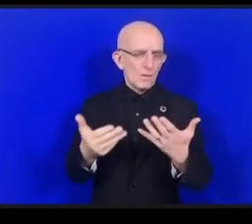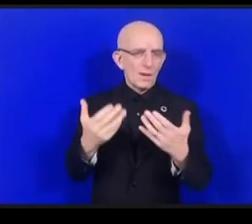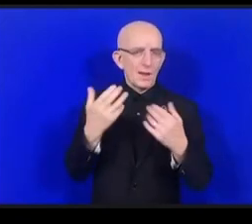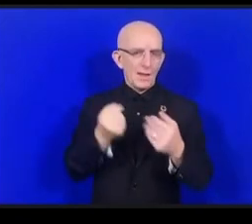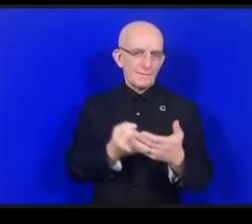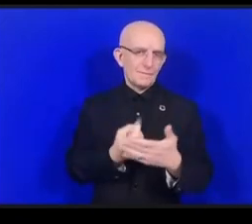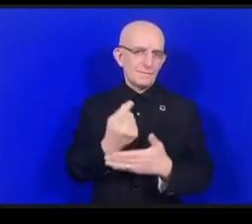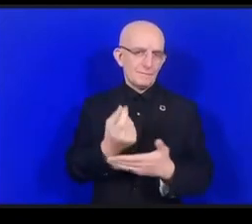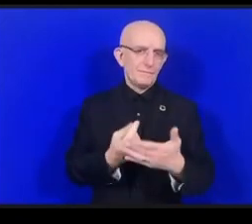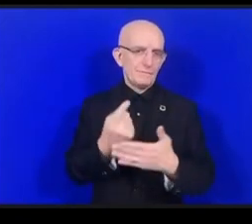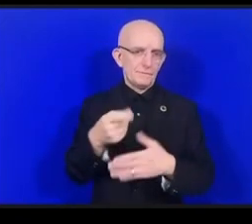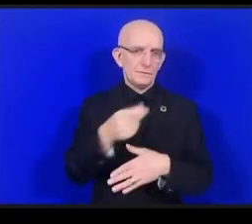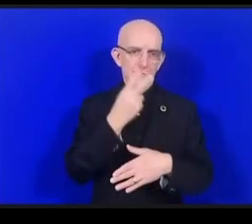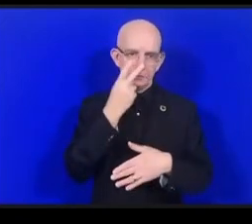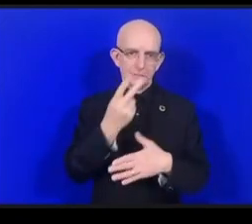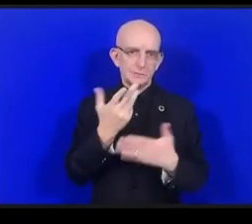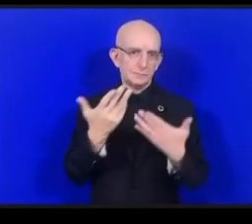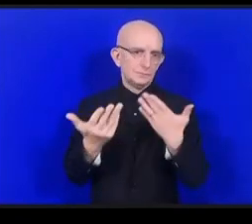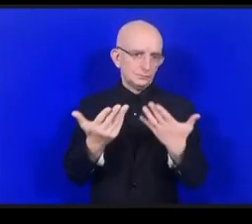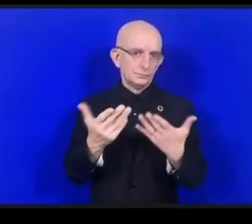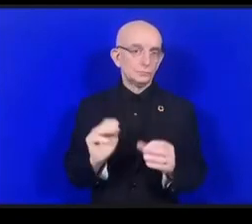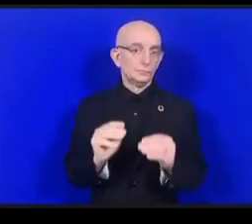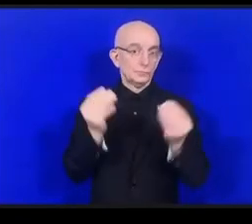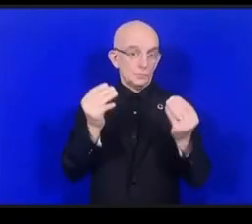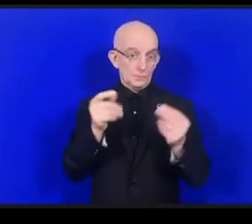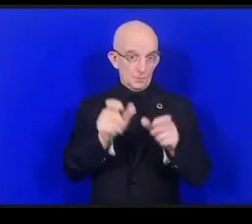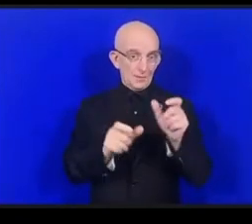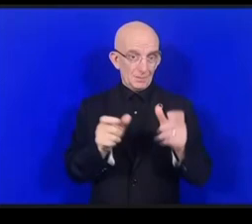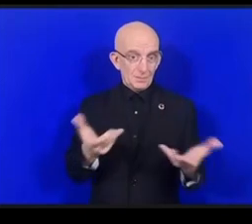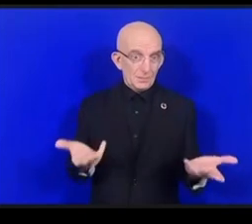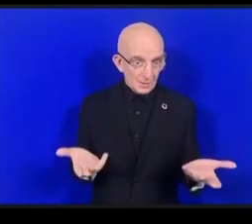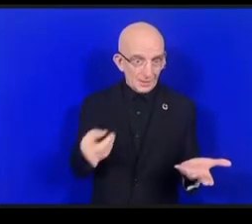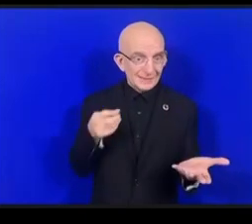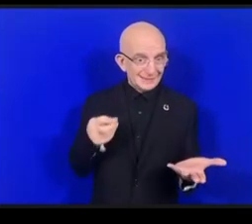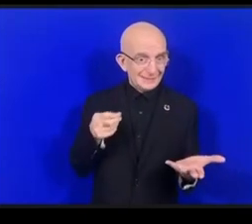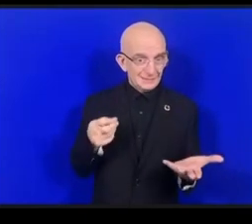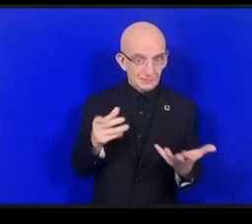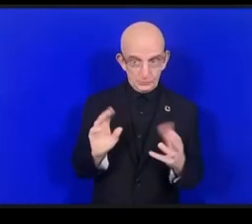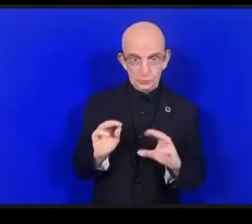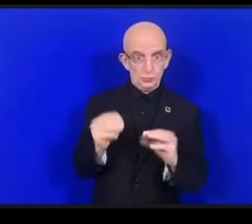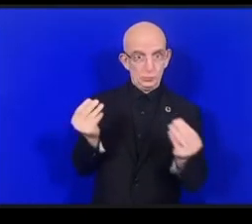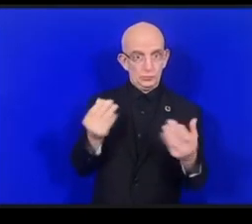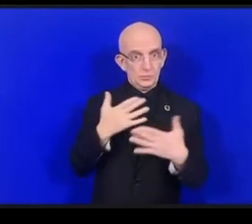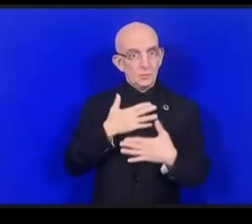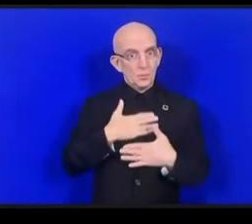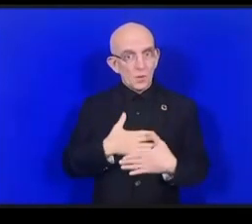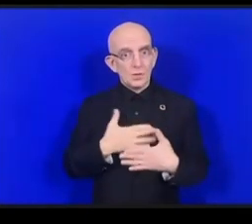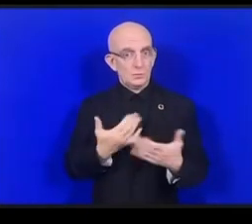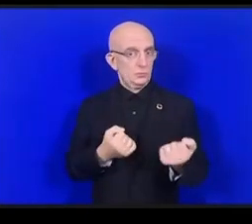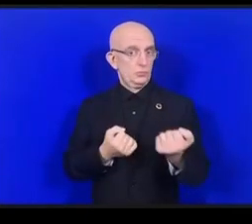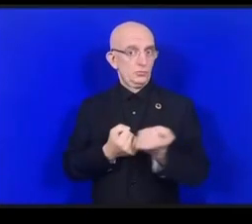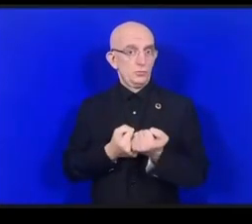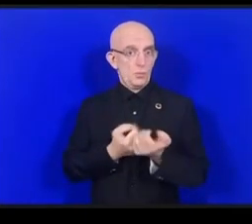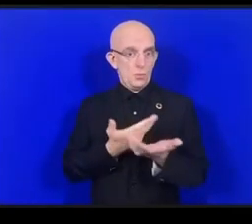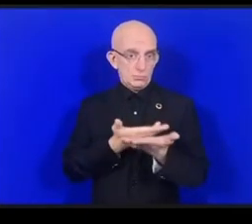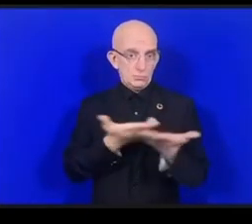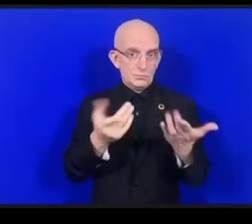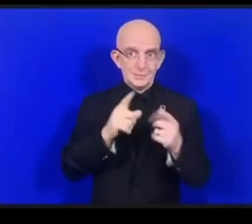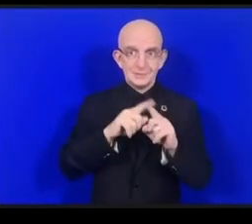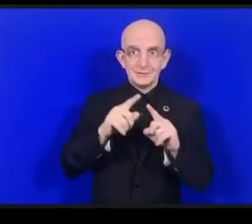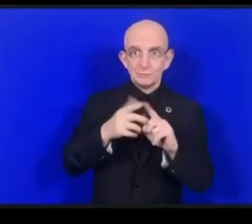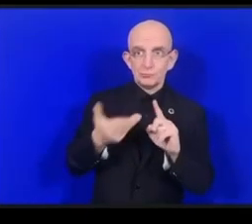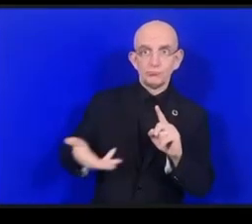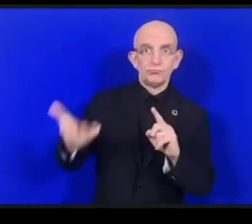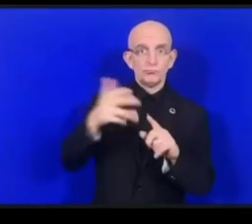young people need more support from the different kinds of the organization to addressing